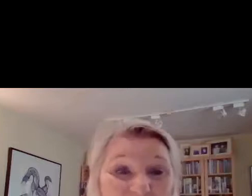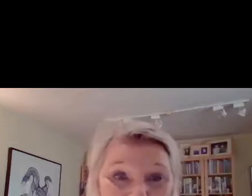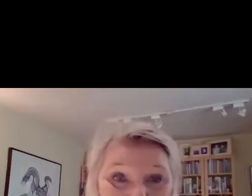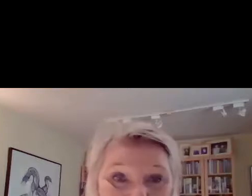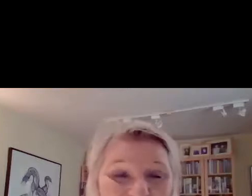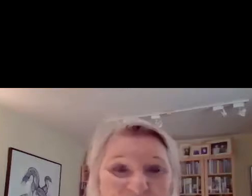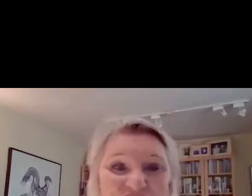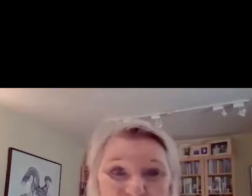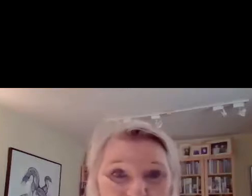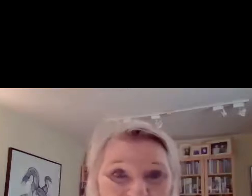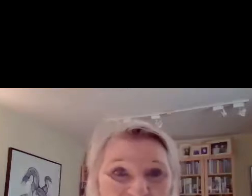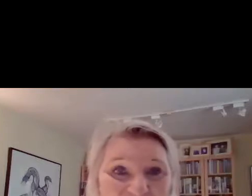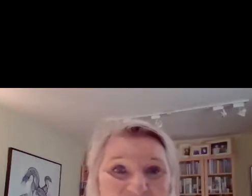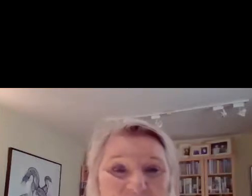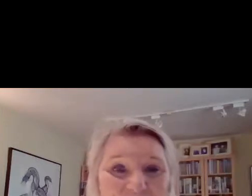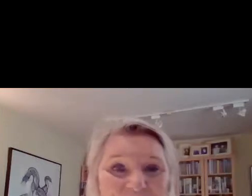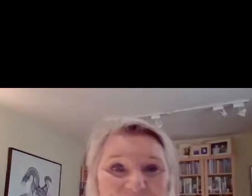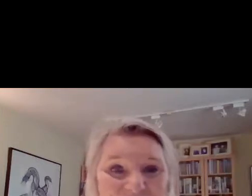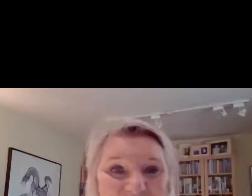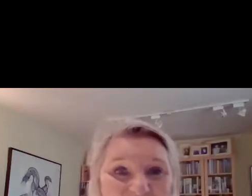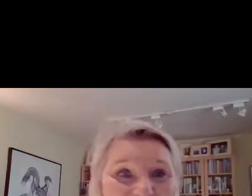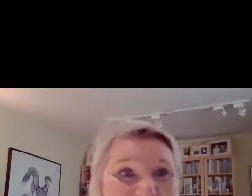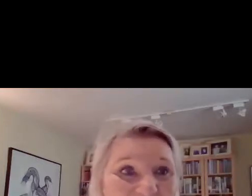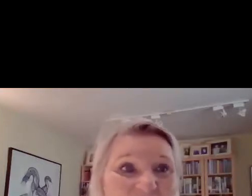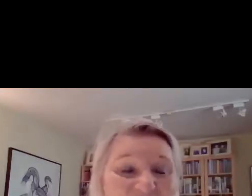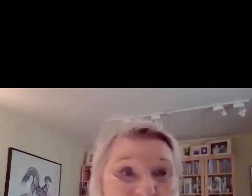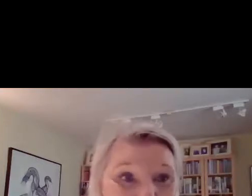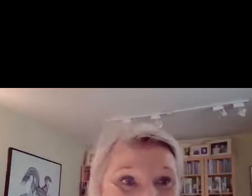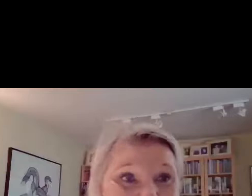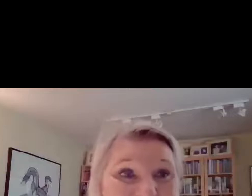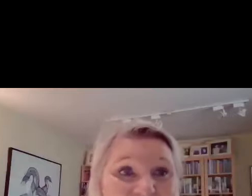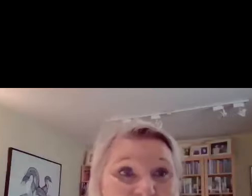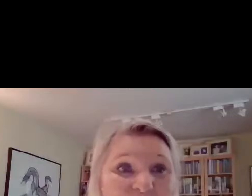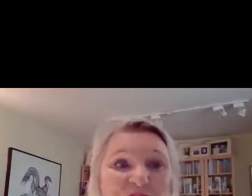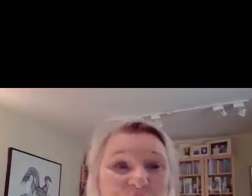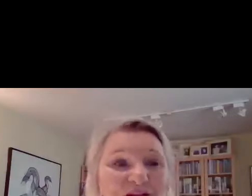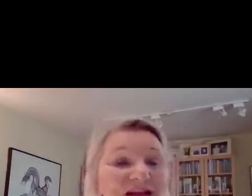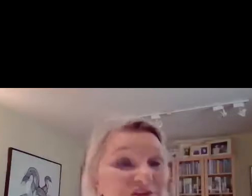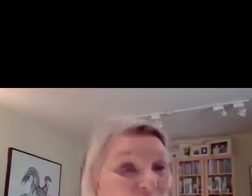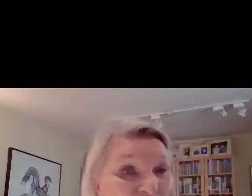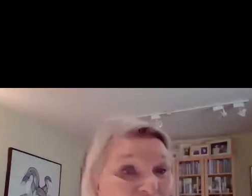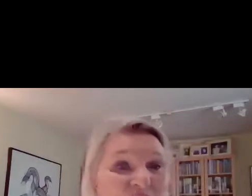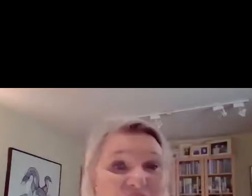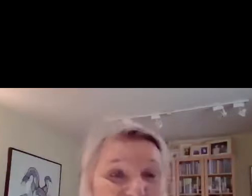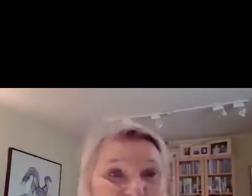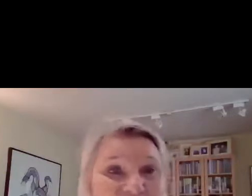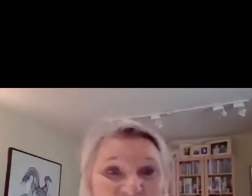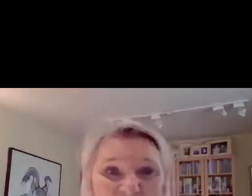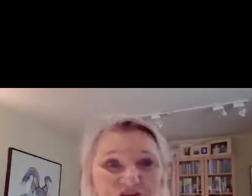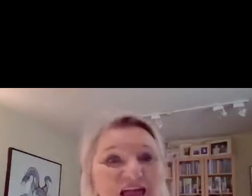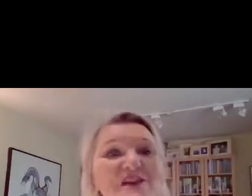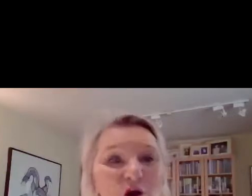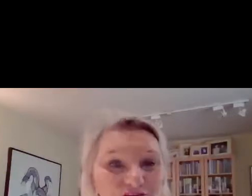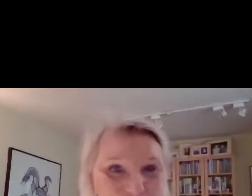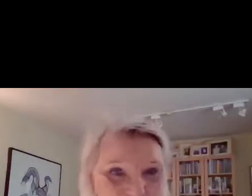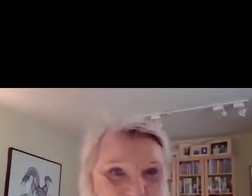African American, Cherokee, Seminole, and European, informs her work as an author of futurist